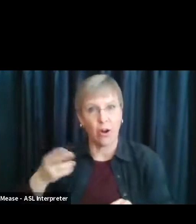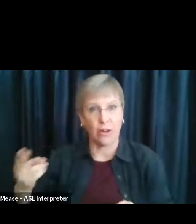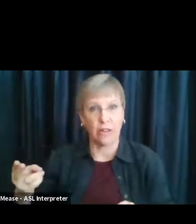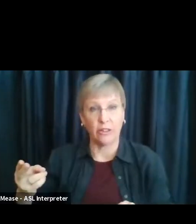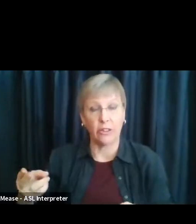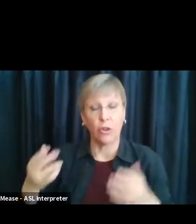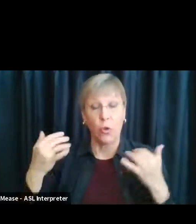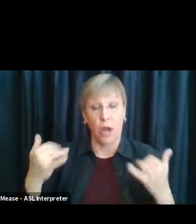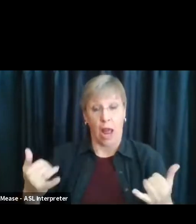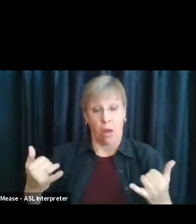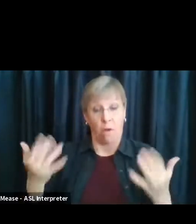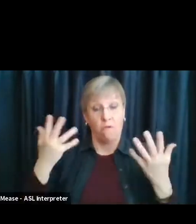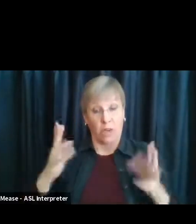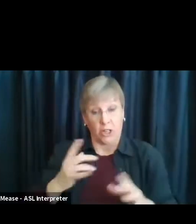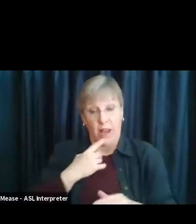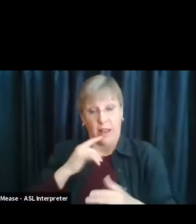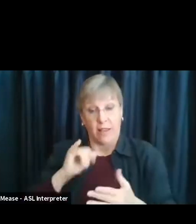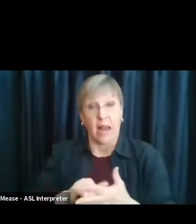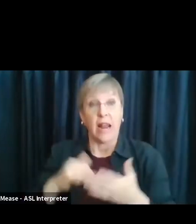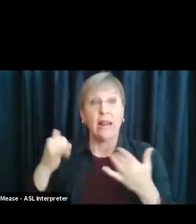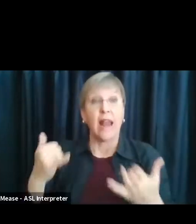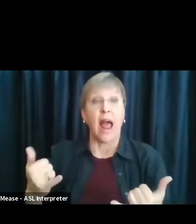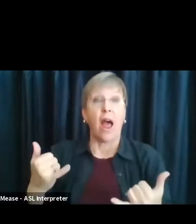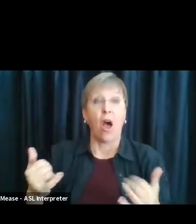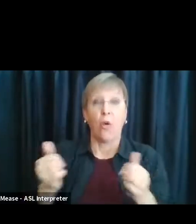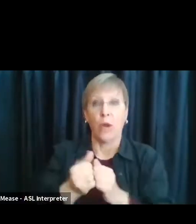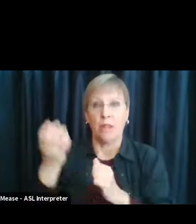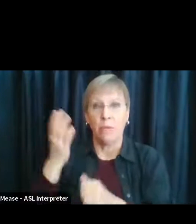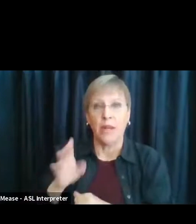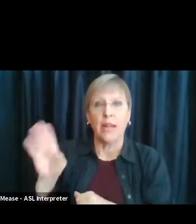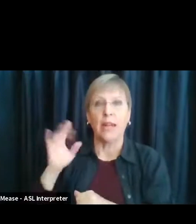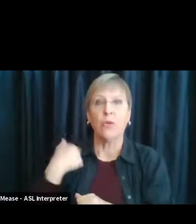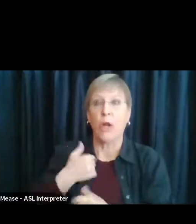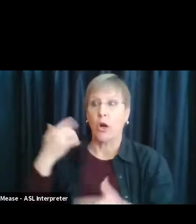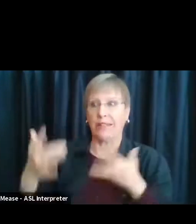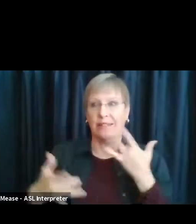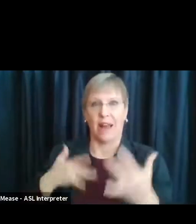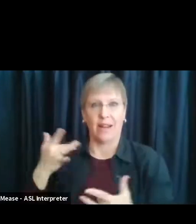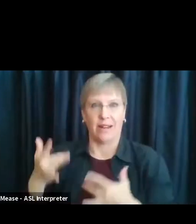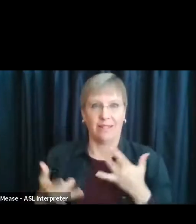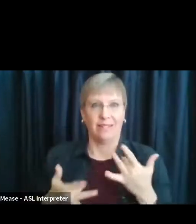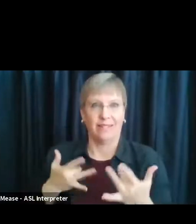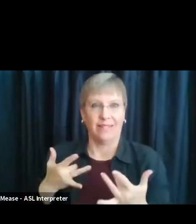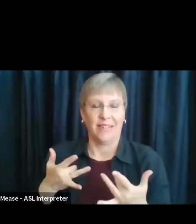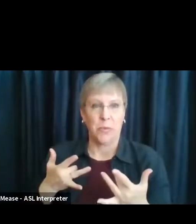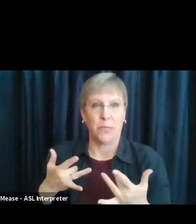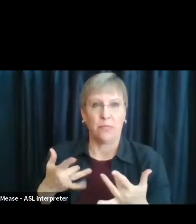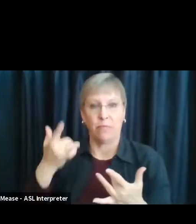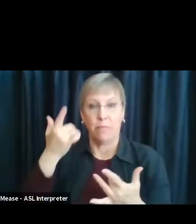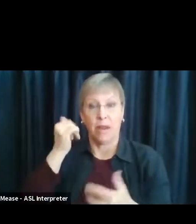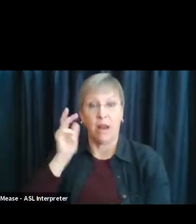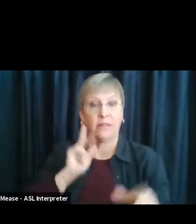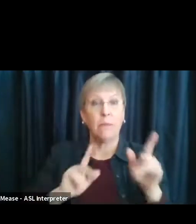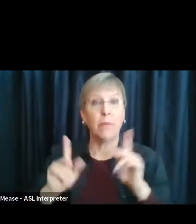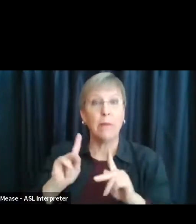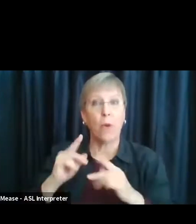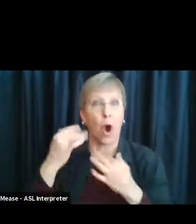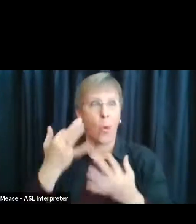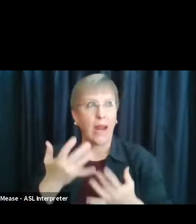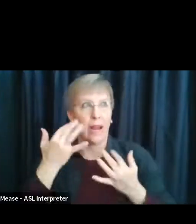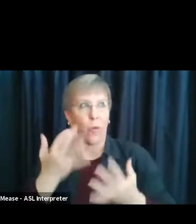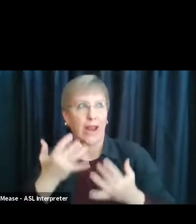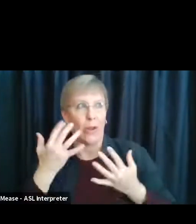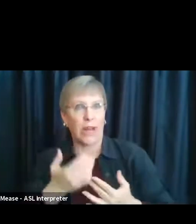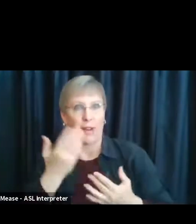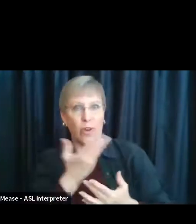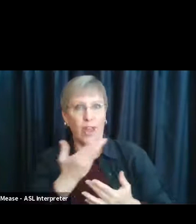said that, now in Benin, we are quite excited because people are waiting for the